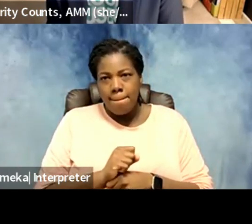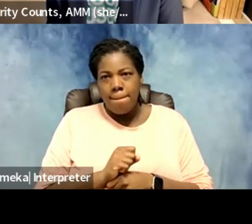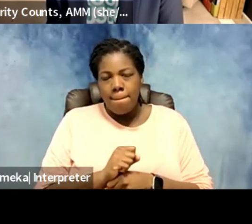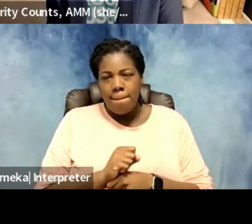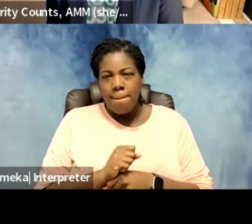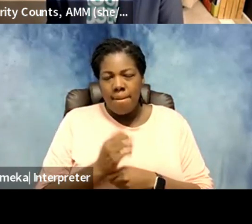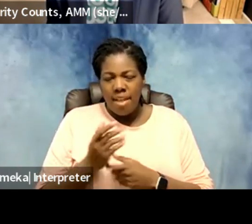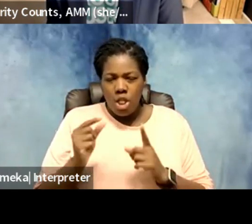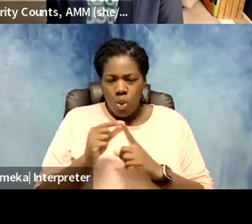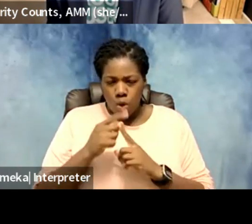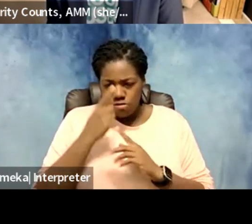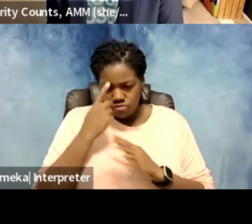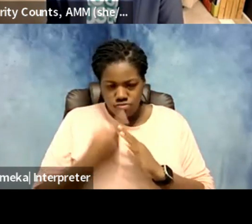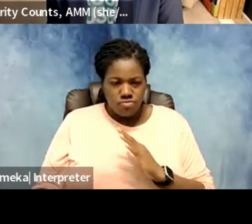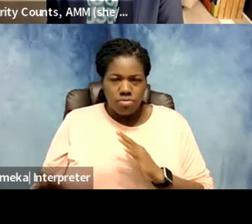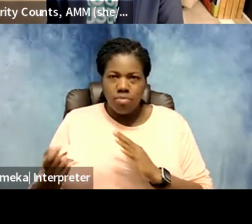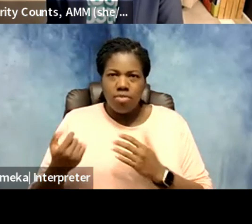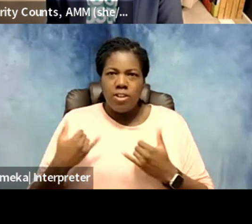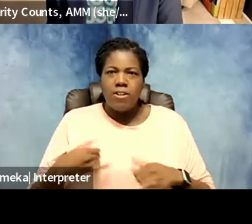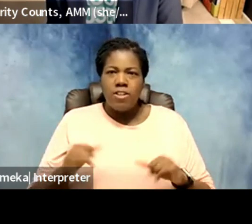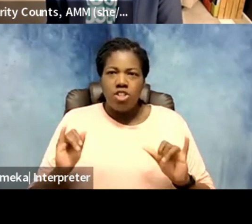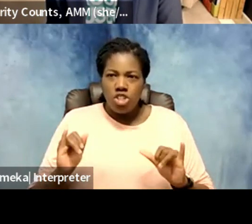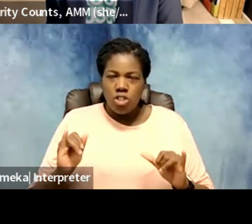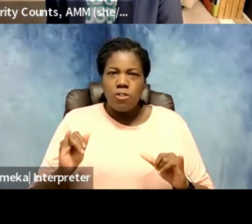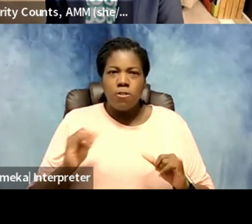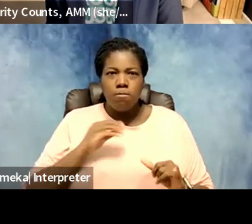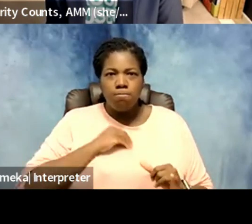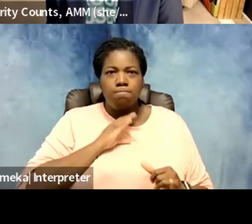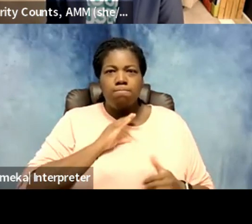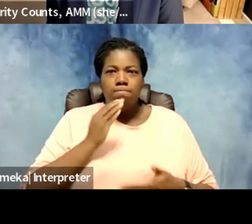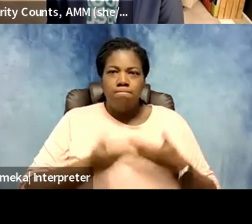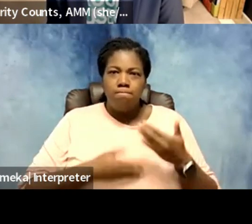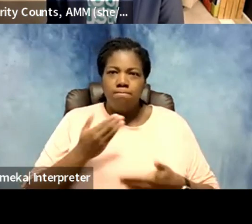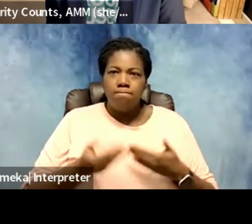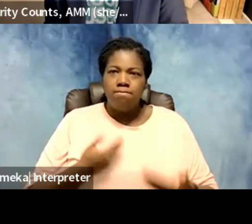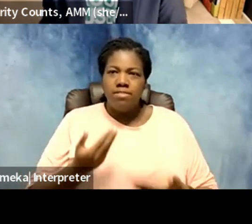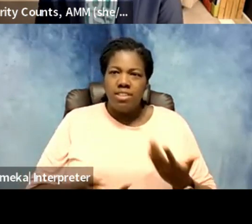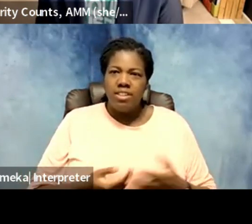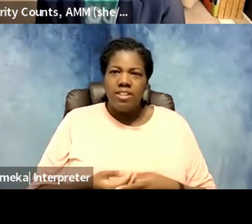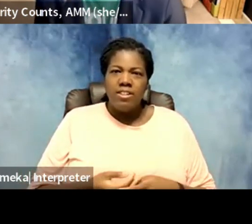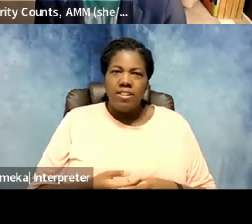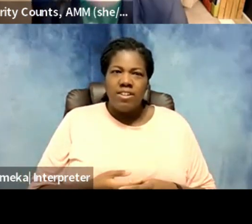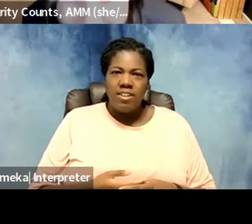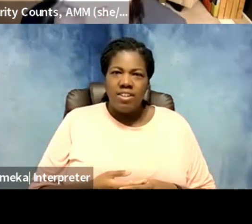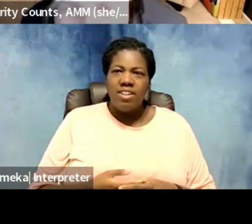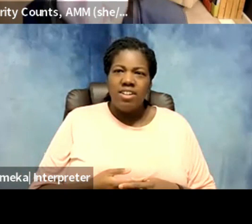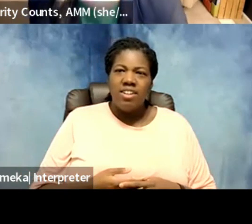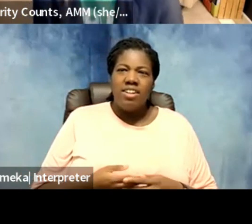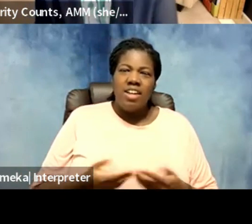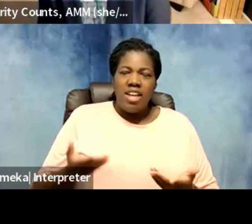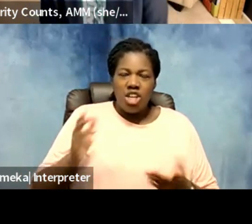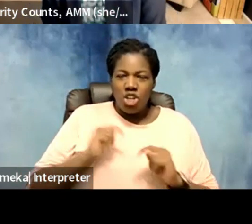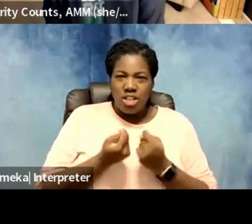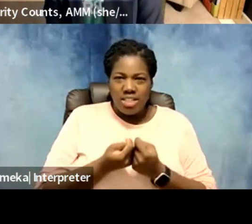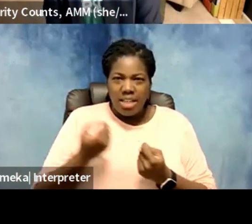I don't even know the words, just how you're still upbeat, you know, considering what happened last weekend, just, you know, Ohio State getting beat down